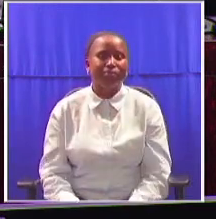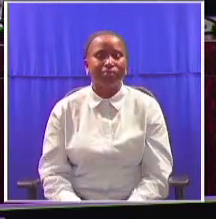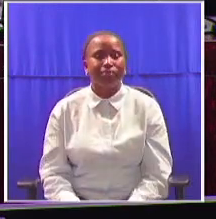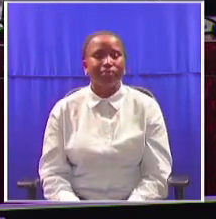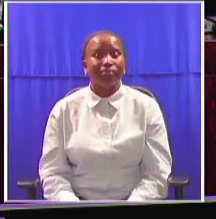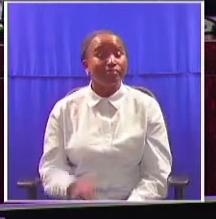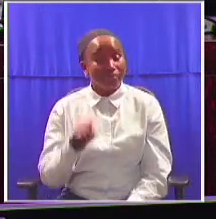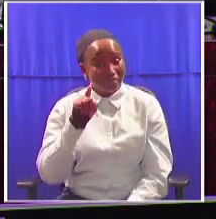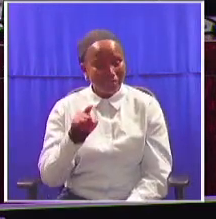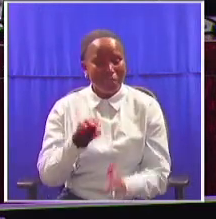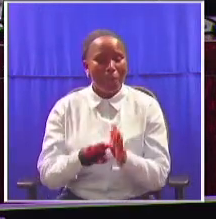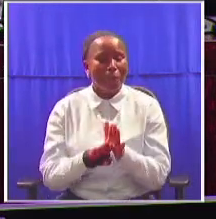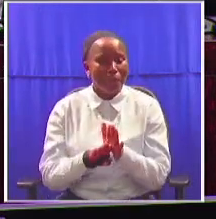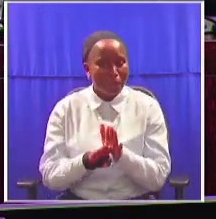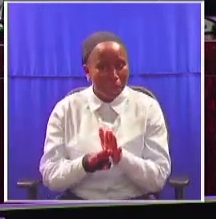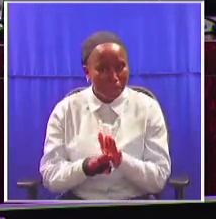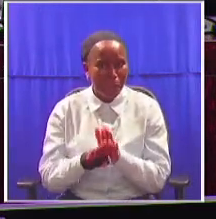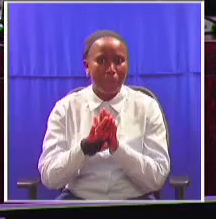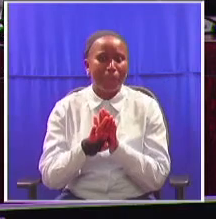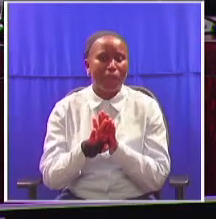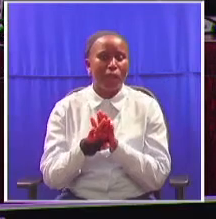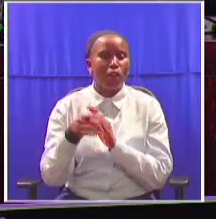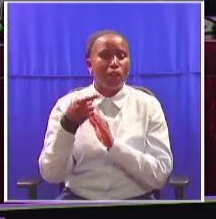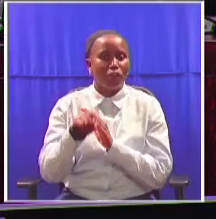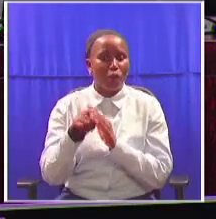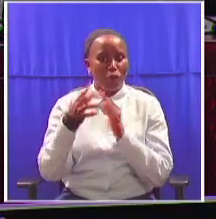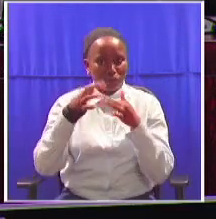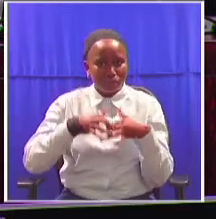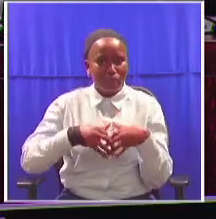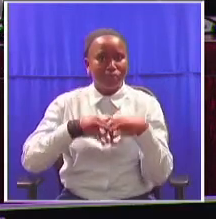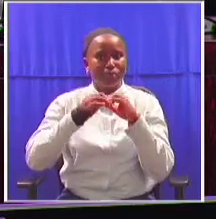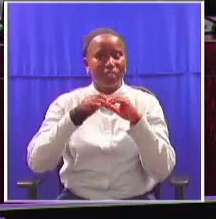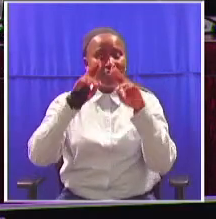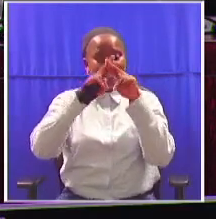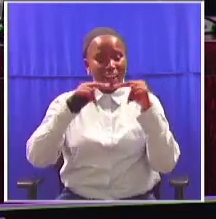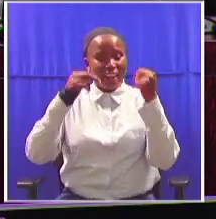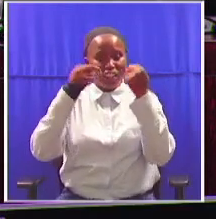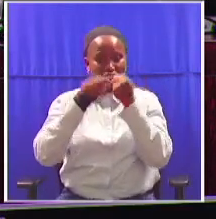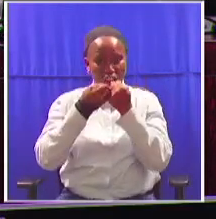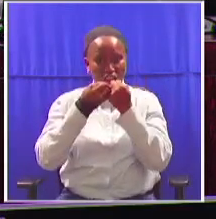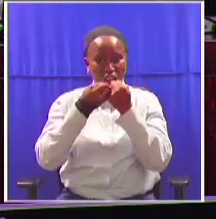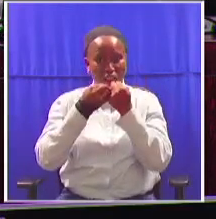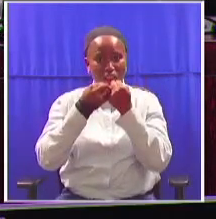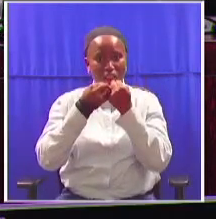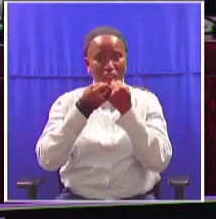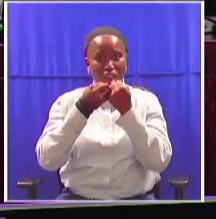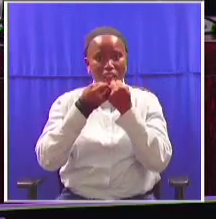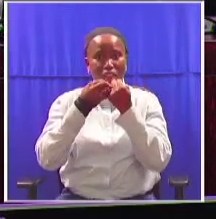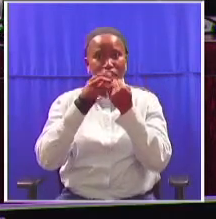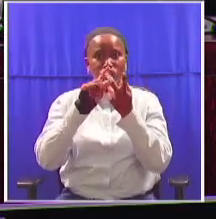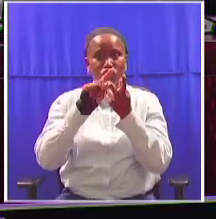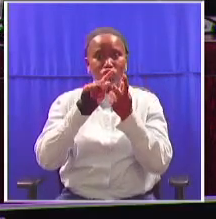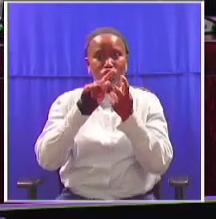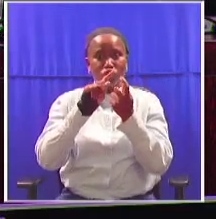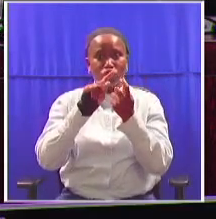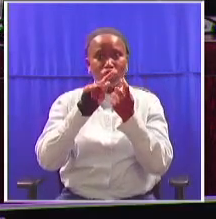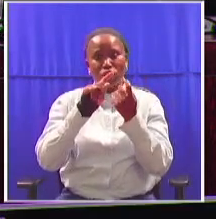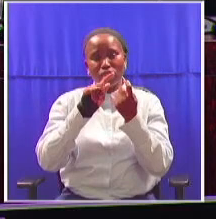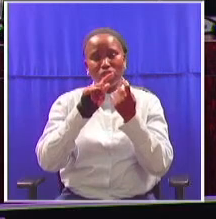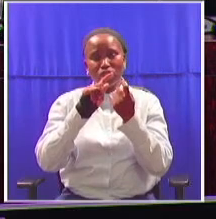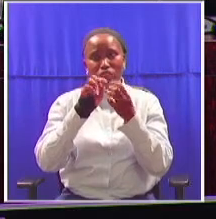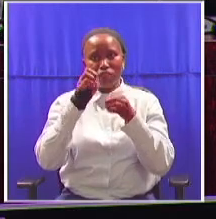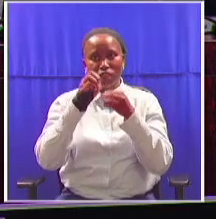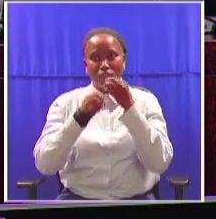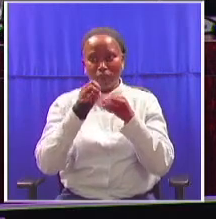been made towards the establishment of the National Transmission Company of South Africa as